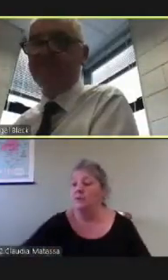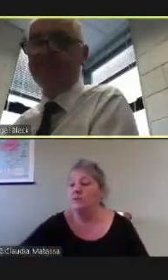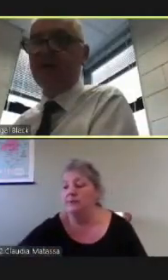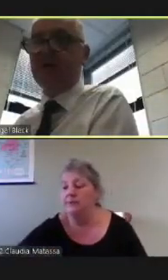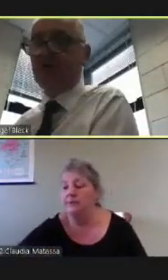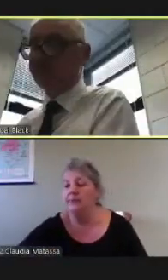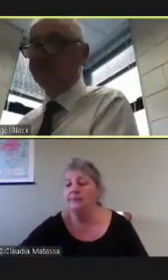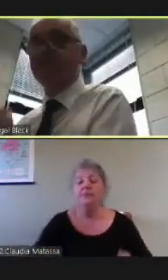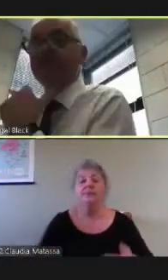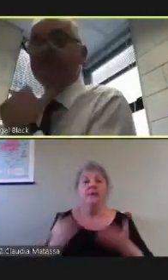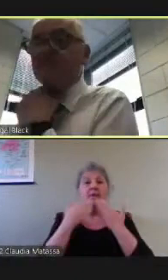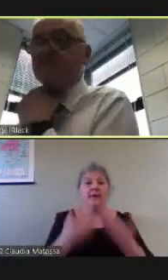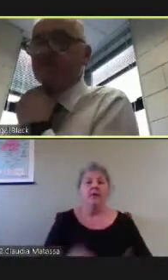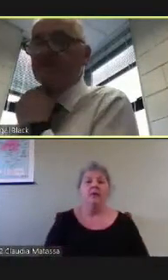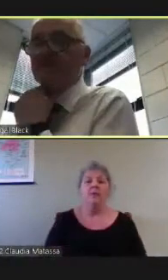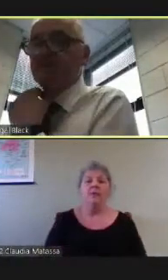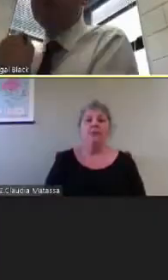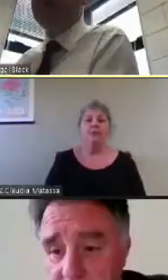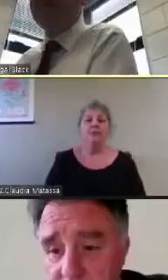prisoners. Thank you.